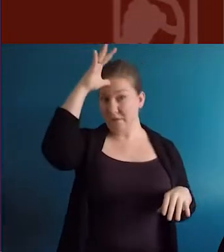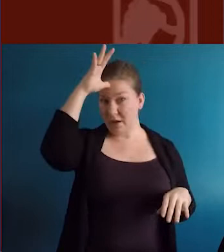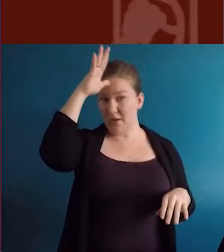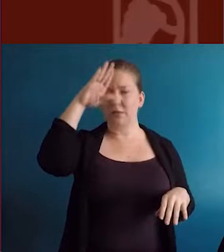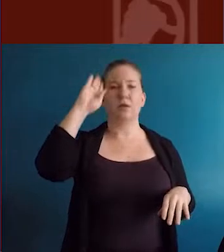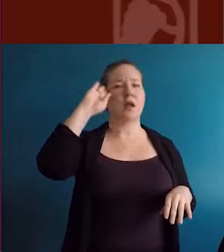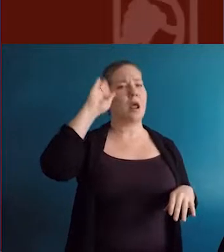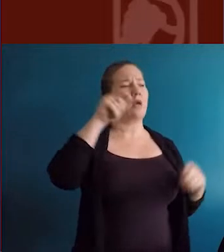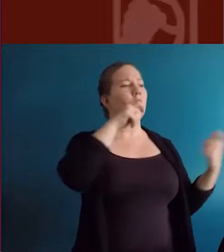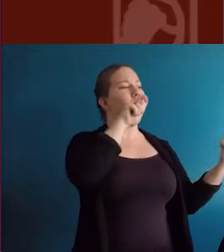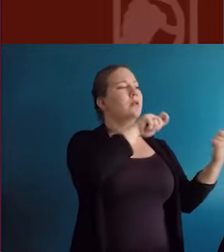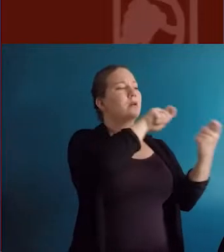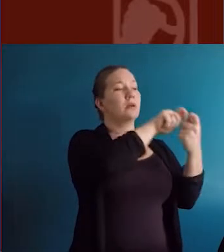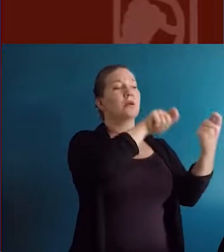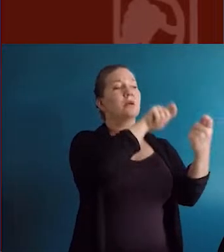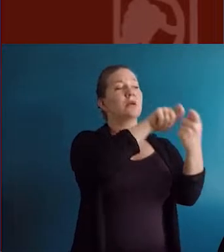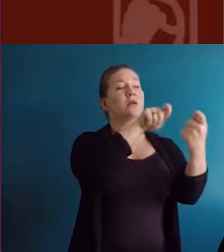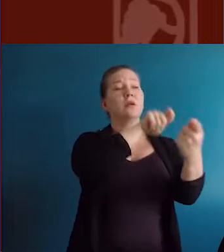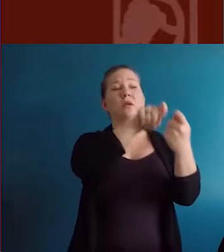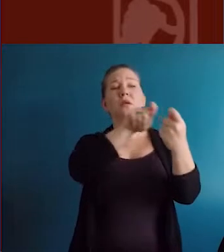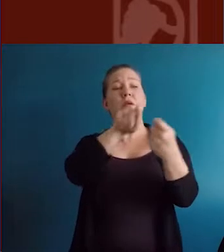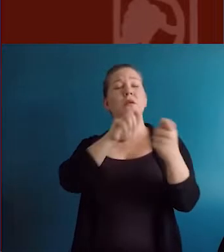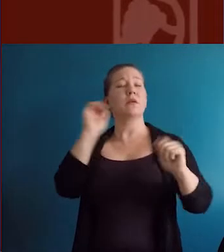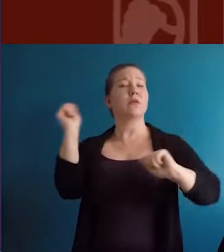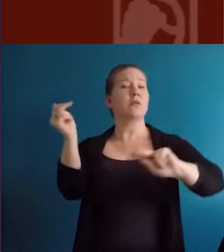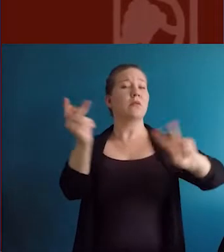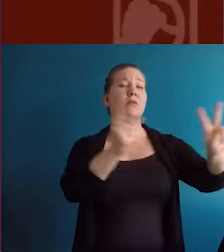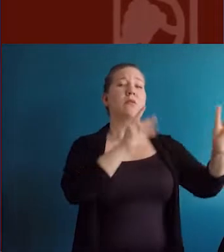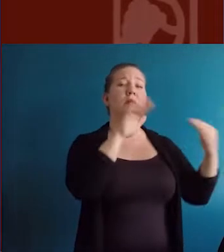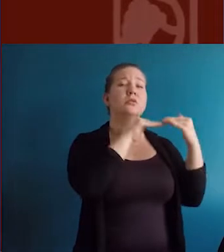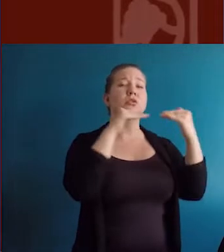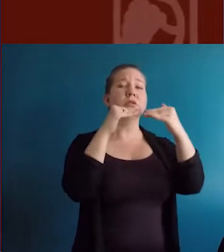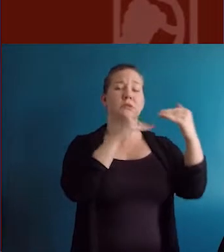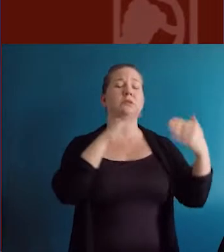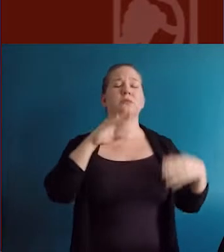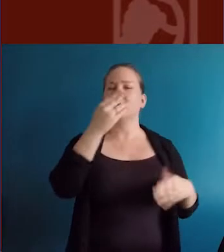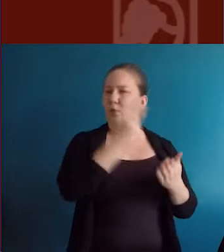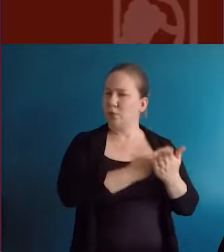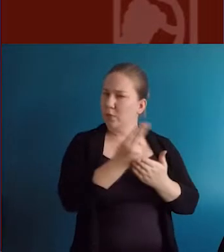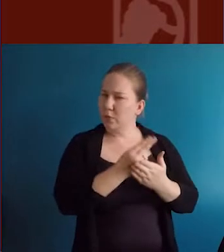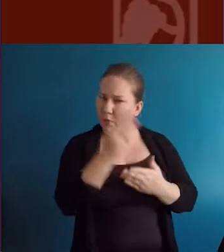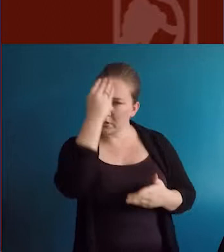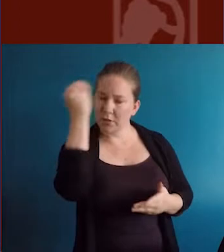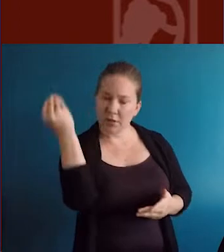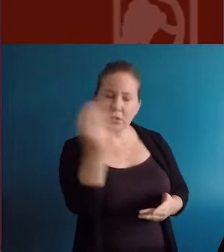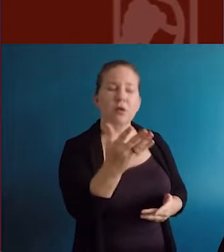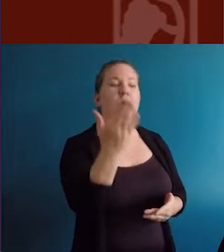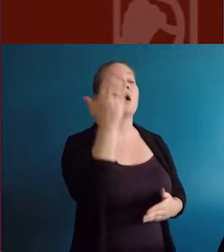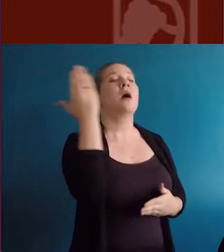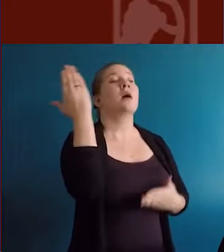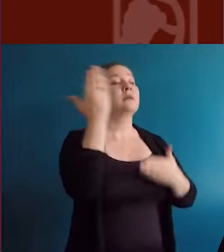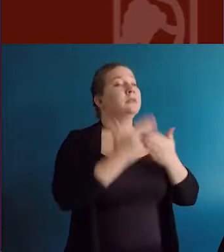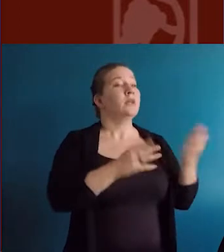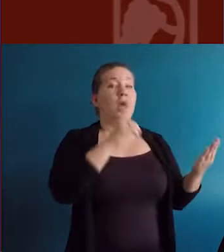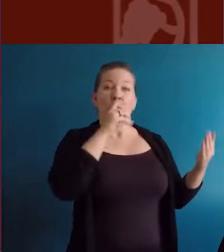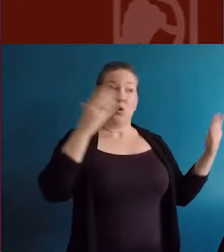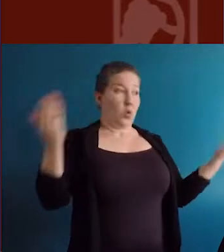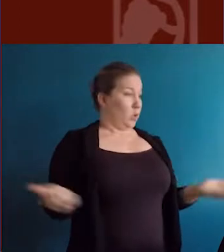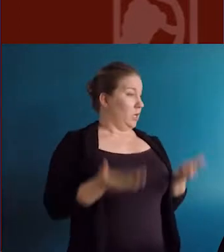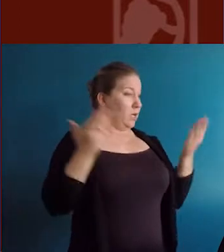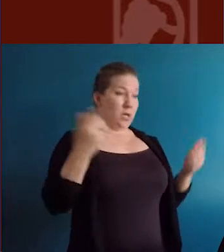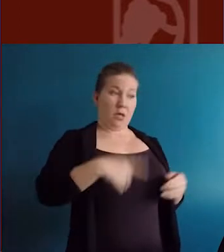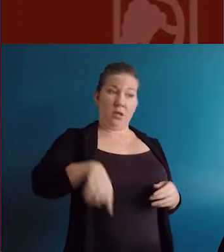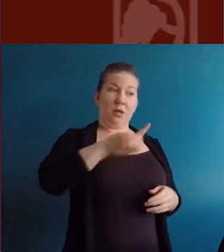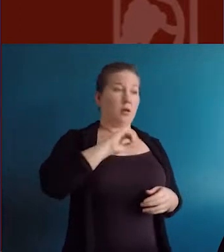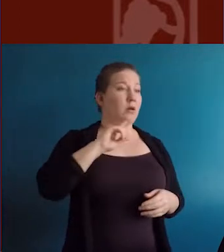repay everyone for what has been done. Truly I tell you, there are some standing here who will not